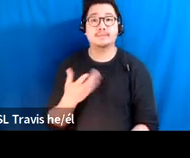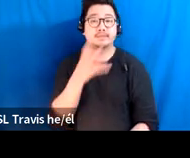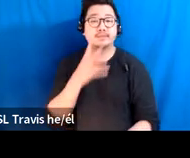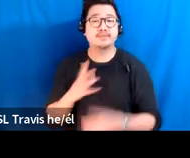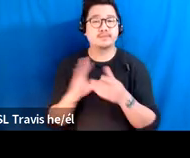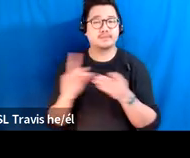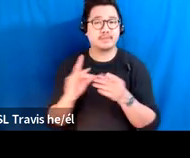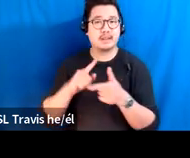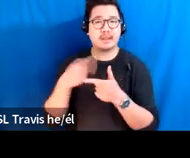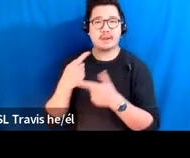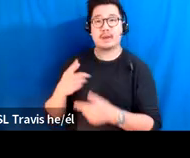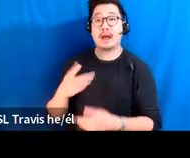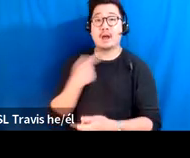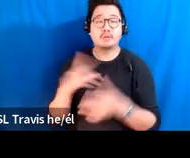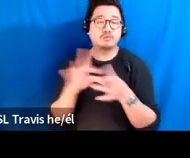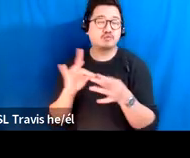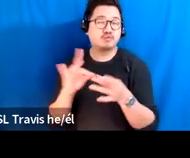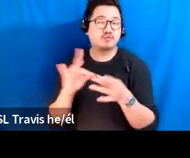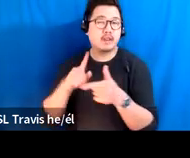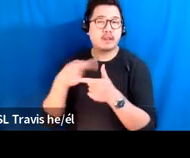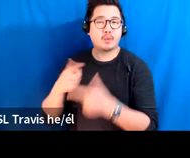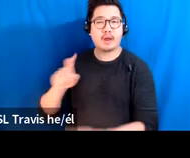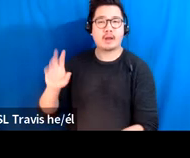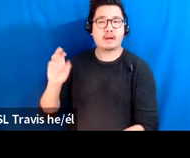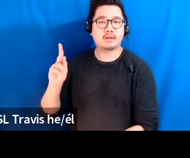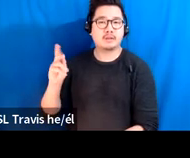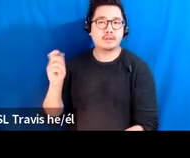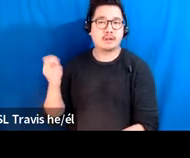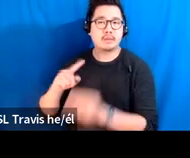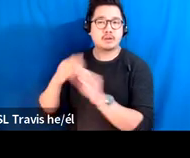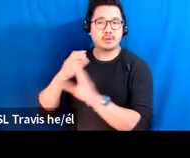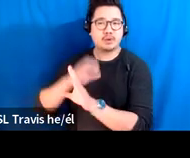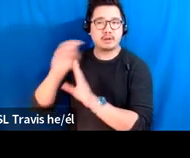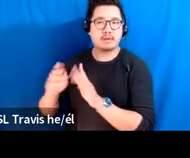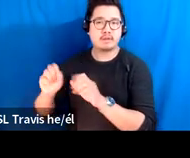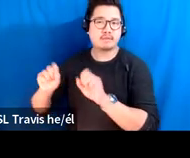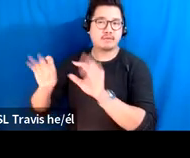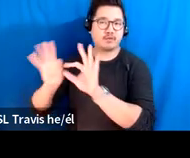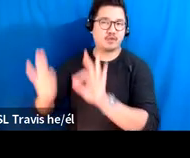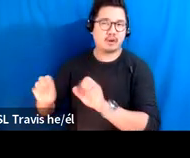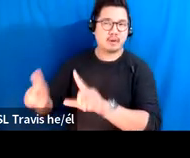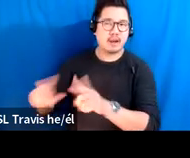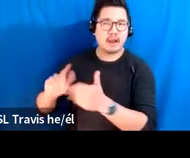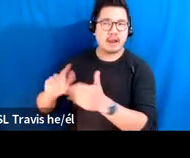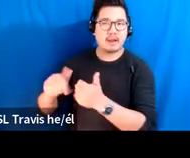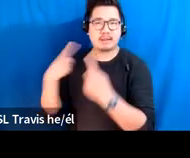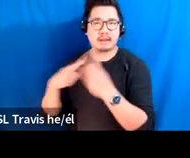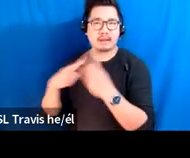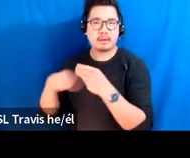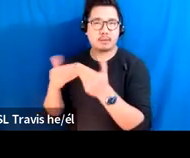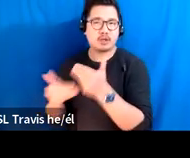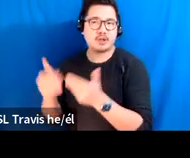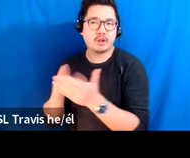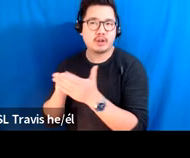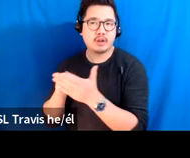dr eccleston to talk about his curriculum frameworks and and the standards and how he's thinking about progression of learning through the